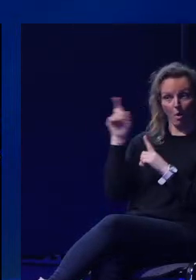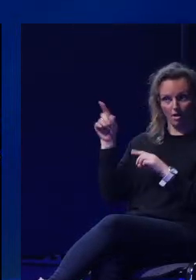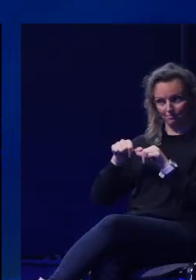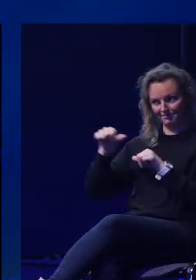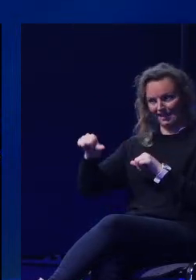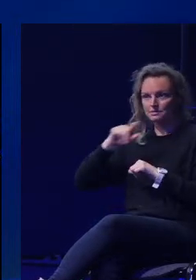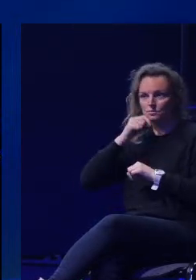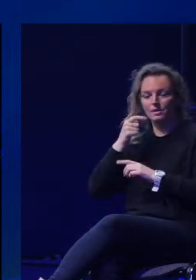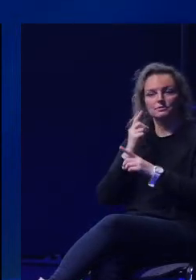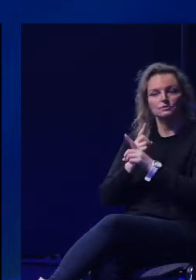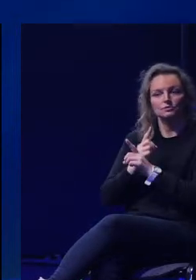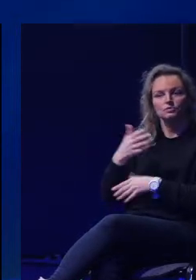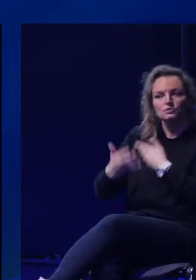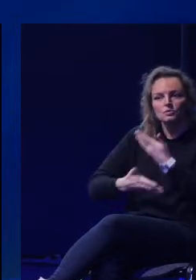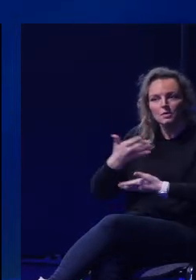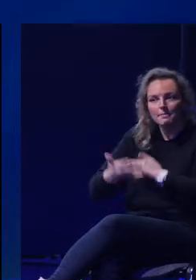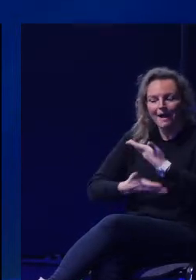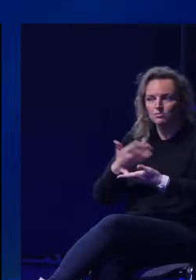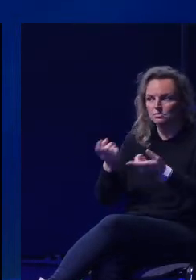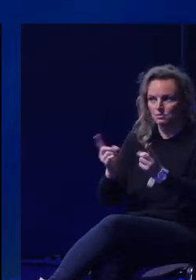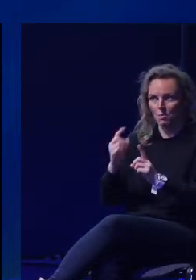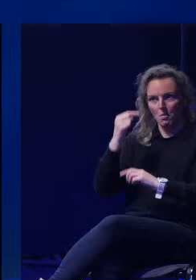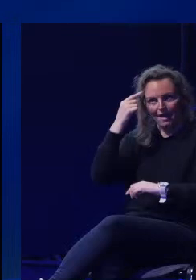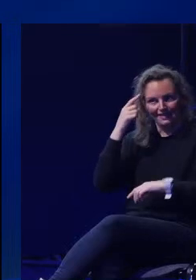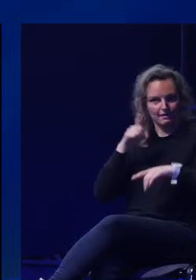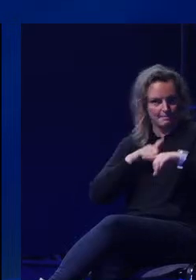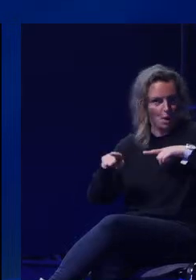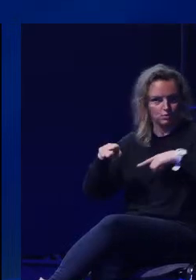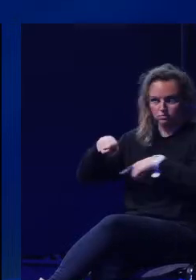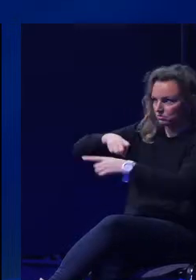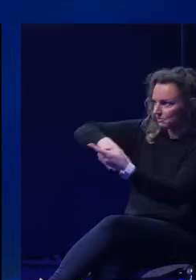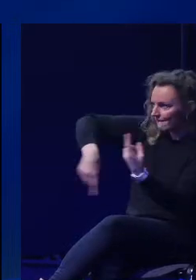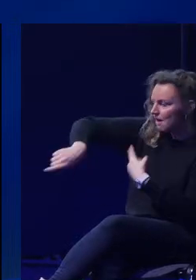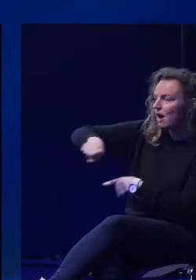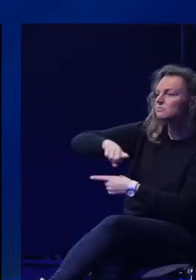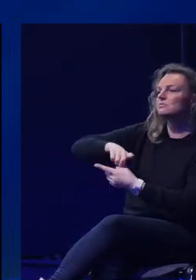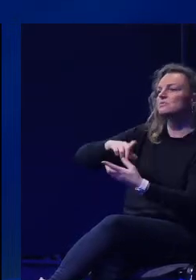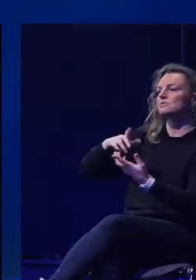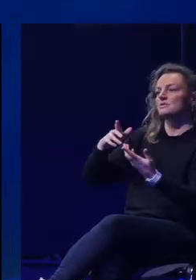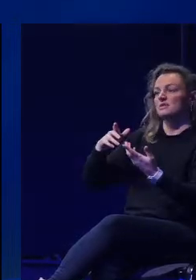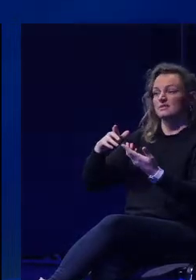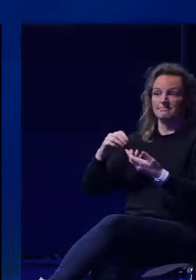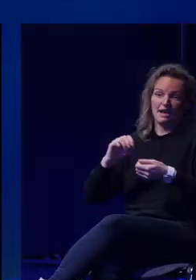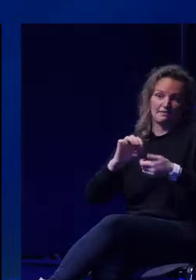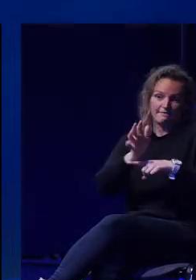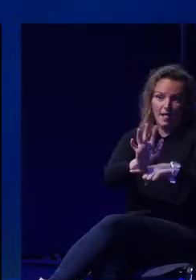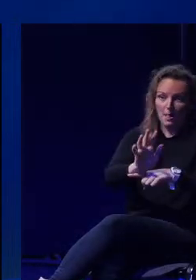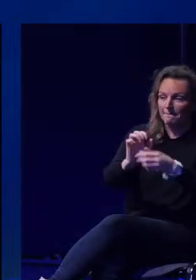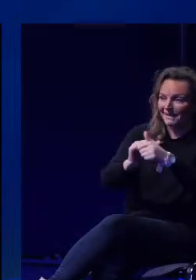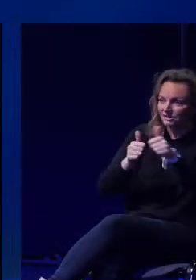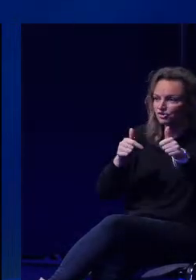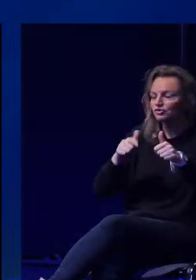is going to talk about what I actually think most of you, most of us, I think most of the film industry will associate